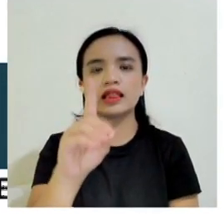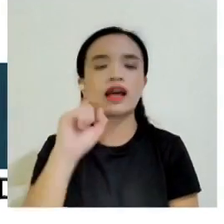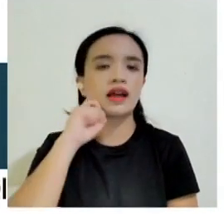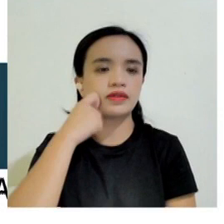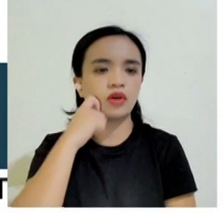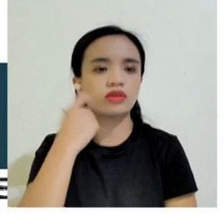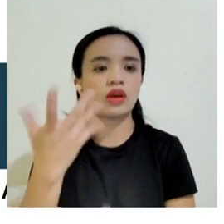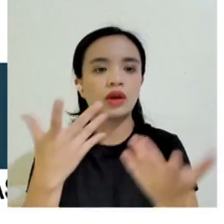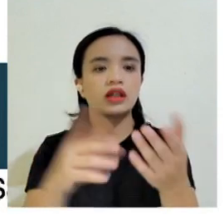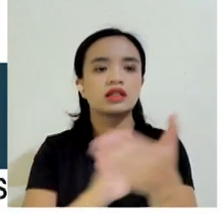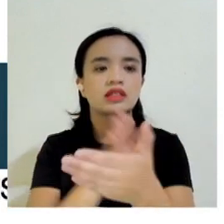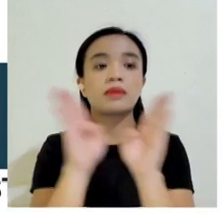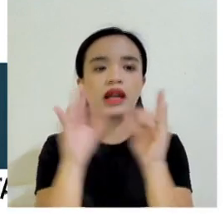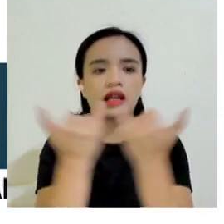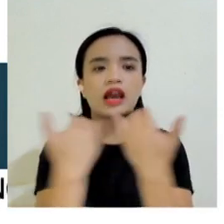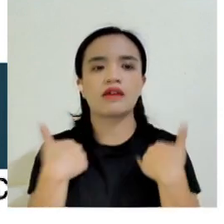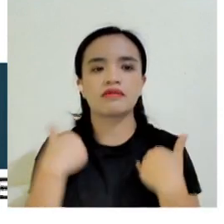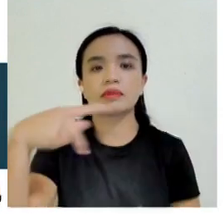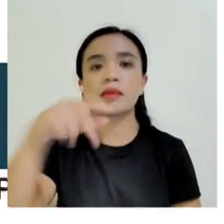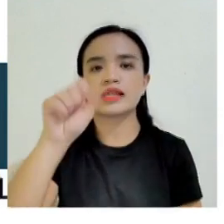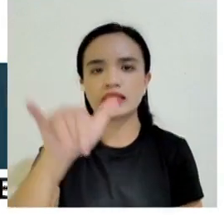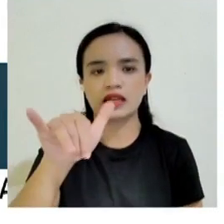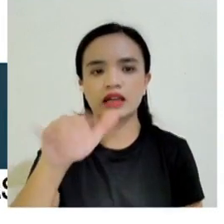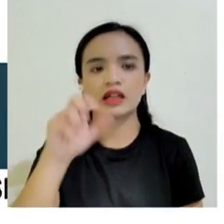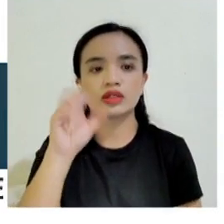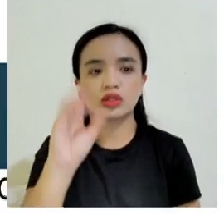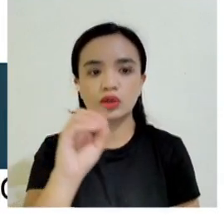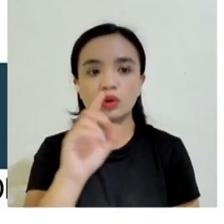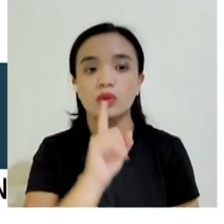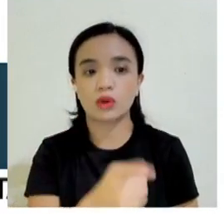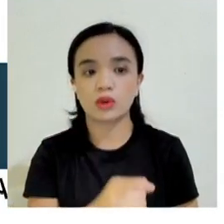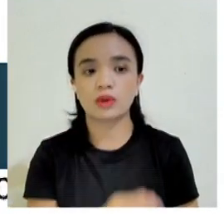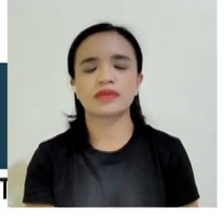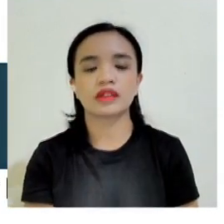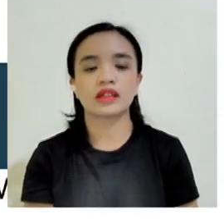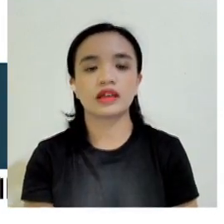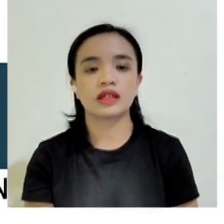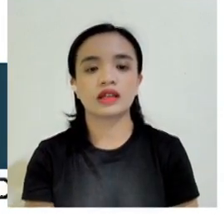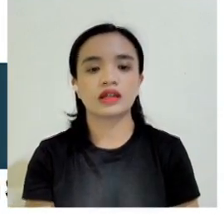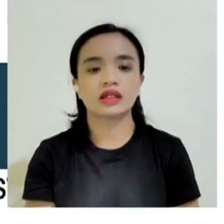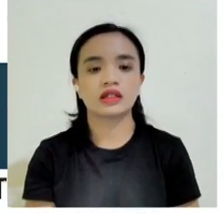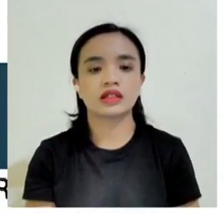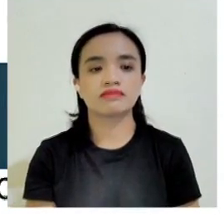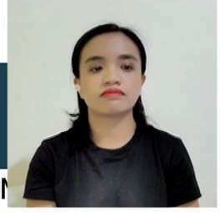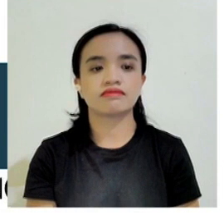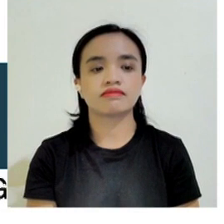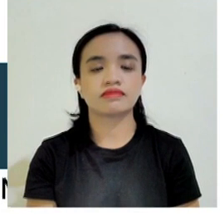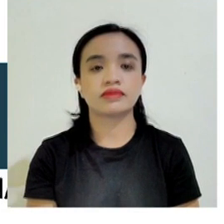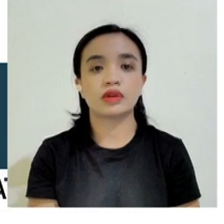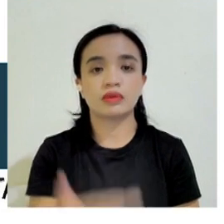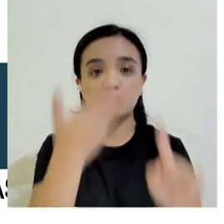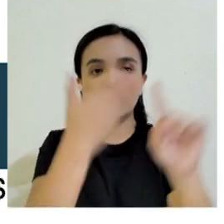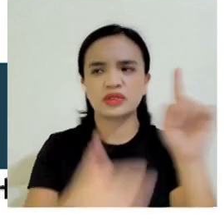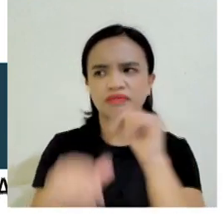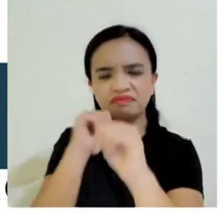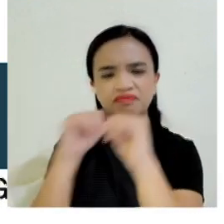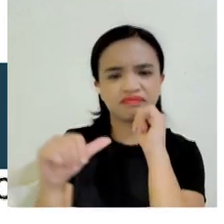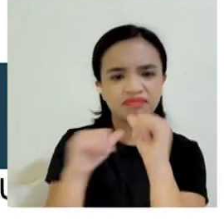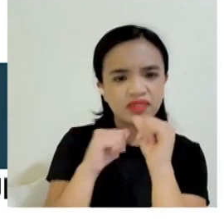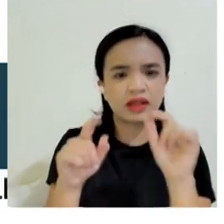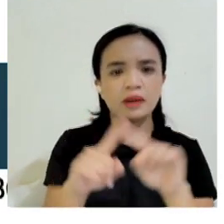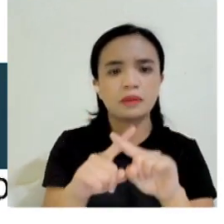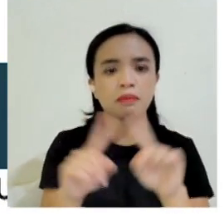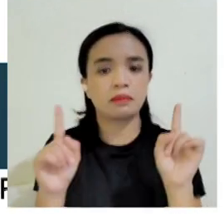sa Pasay. So initially po, parang dinideny po ata nung tao, but after ng